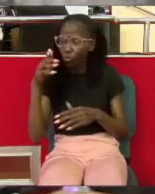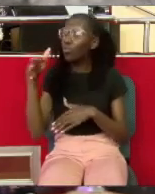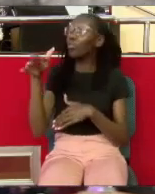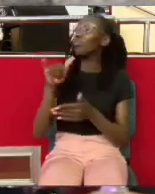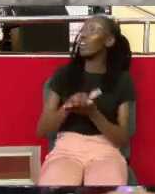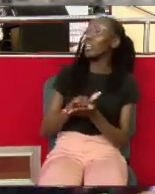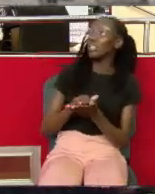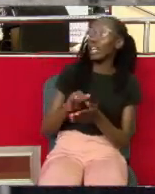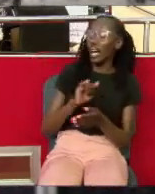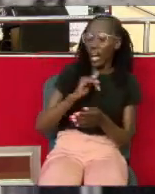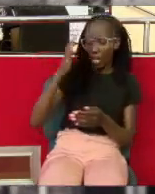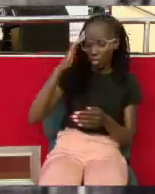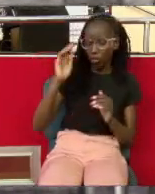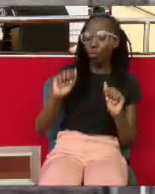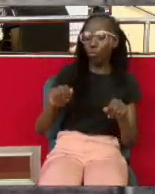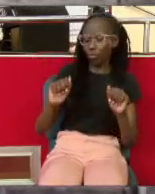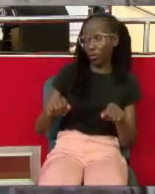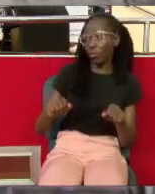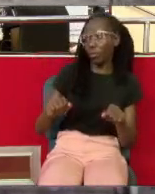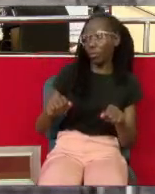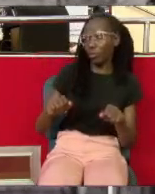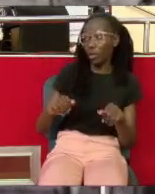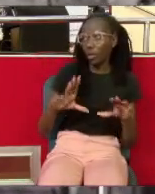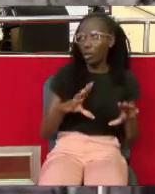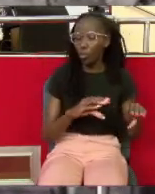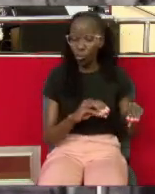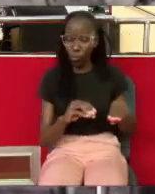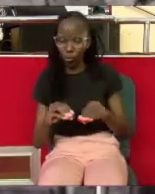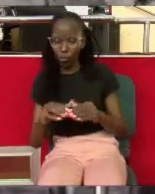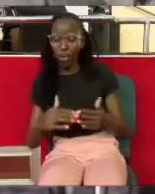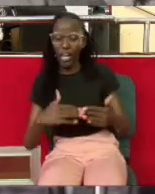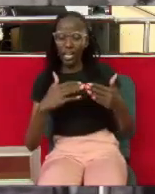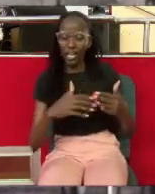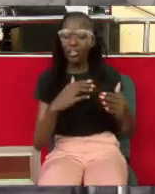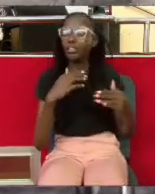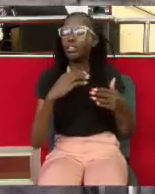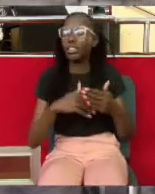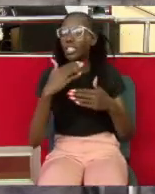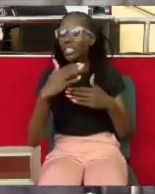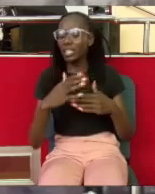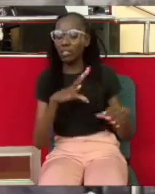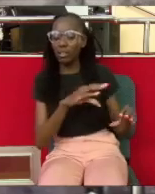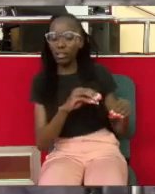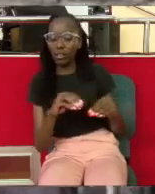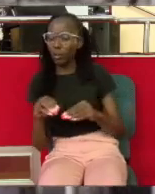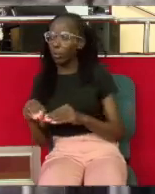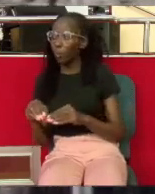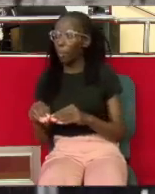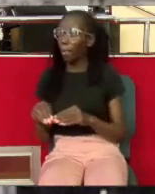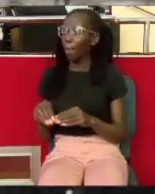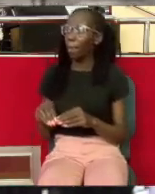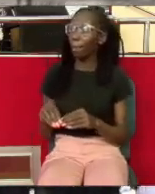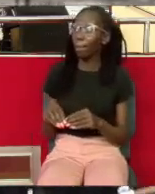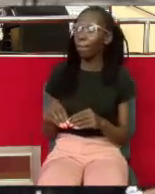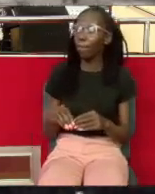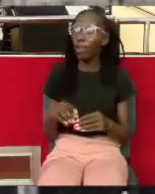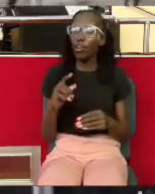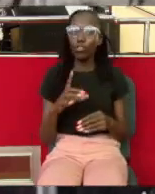know it's possible for you to take the next territory. For you to capture the next